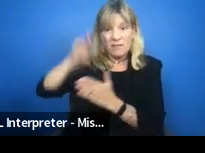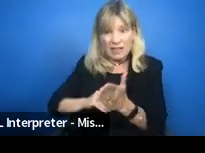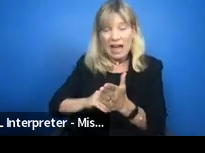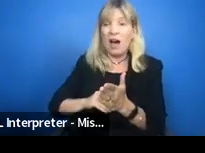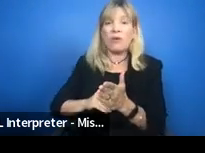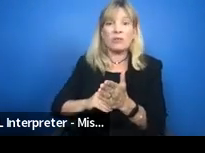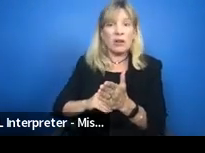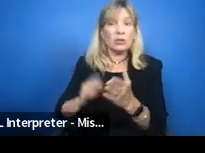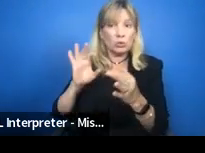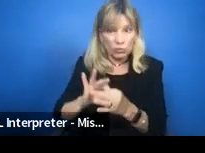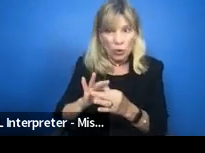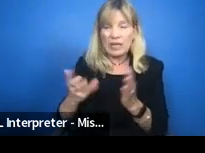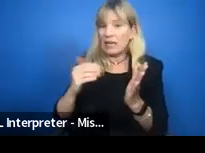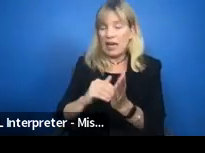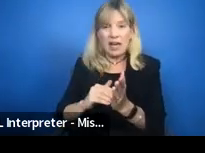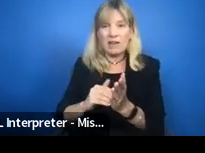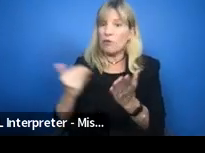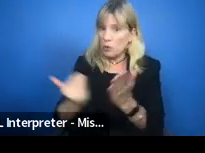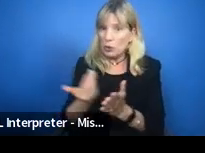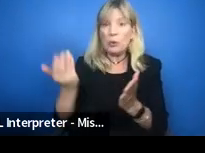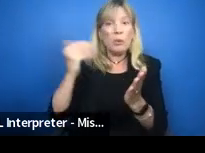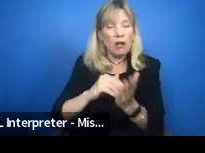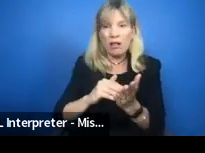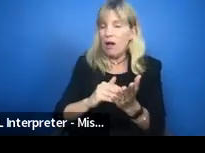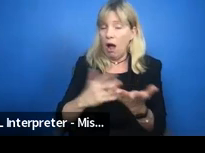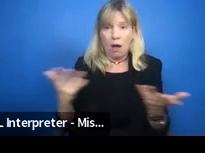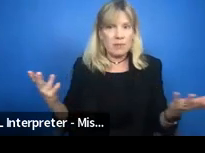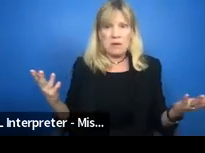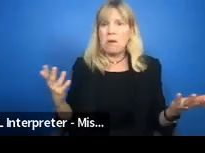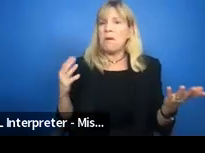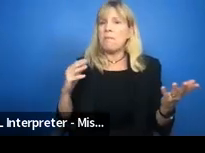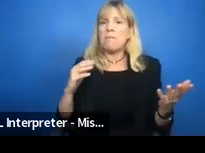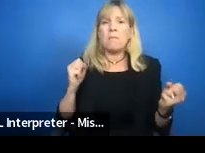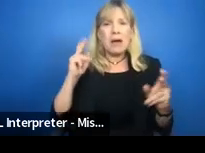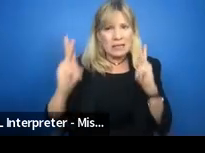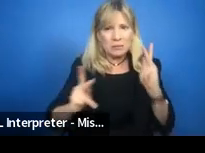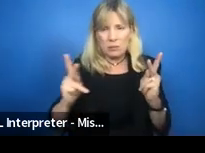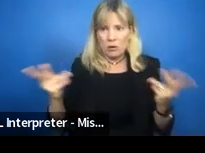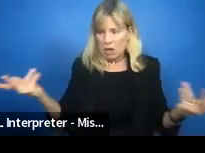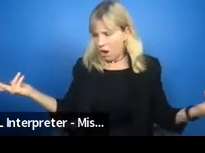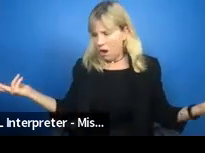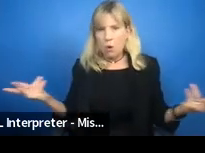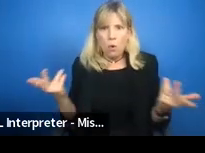parents. Millions of folks just simply don't know what to expect with this.